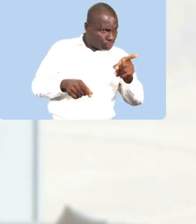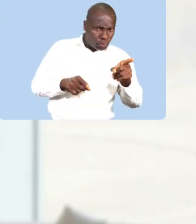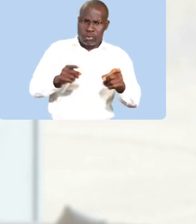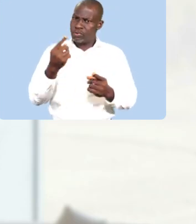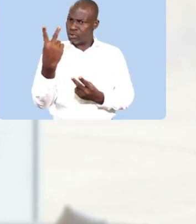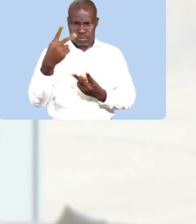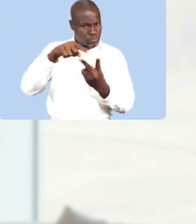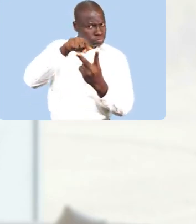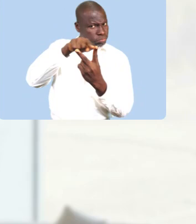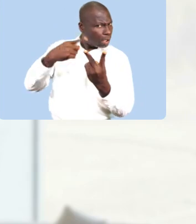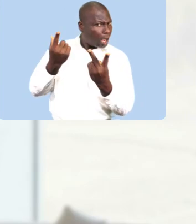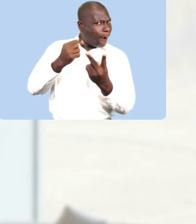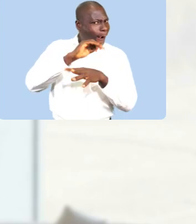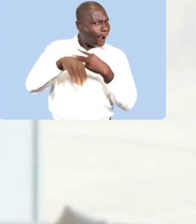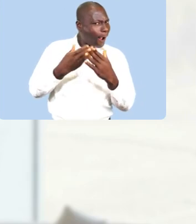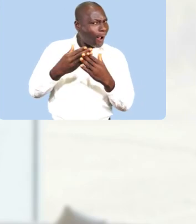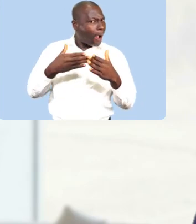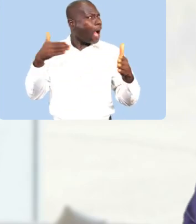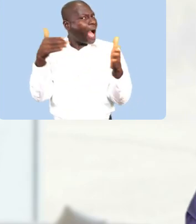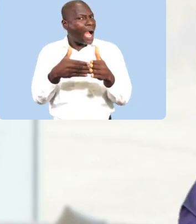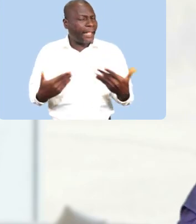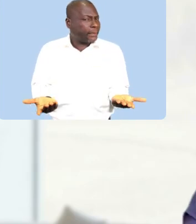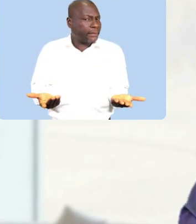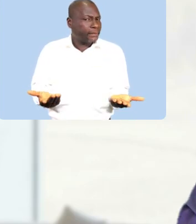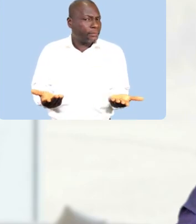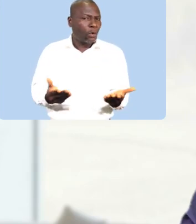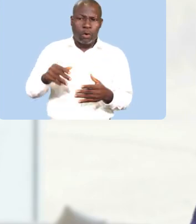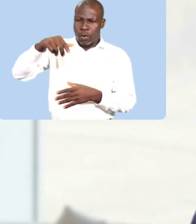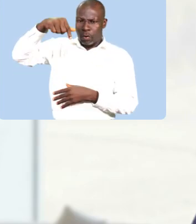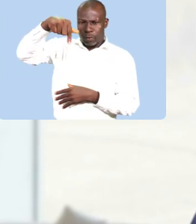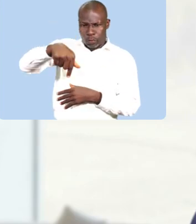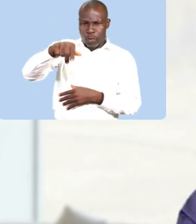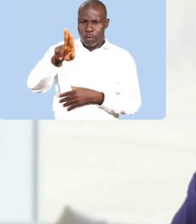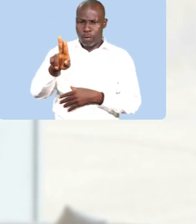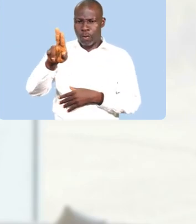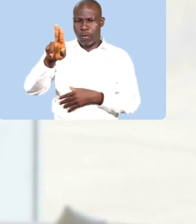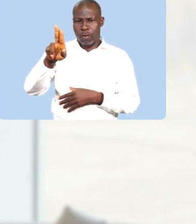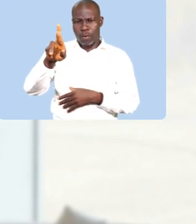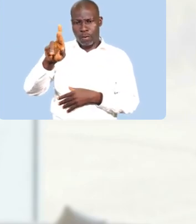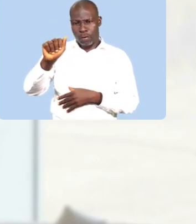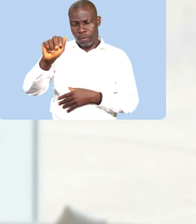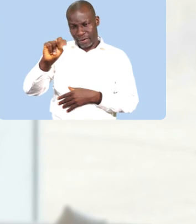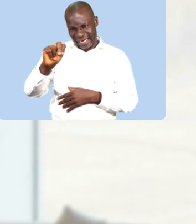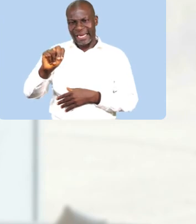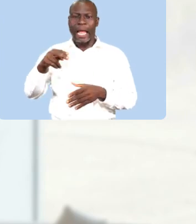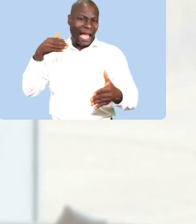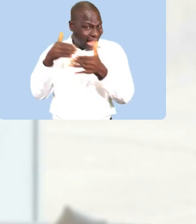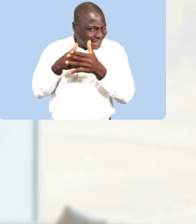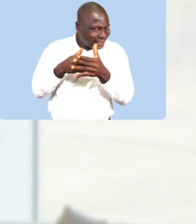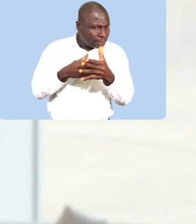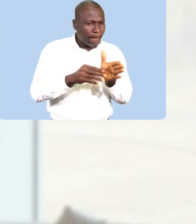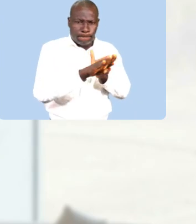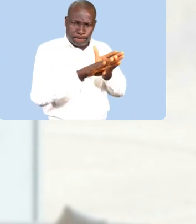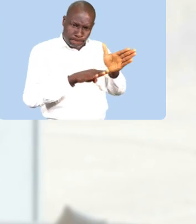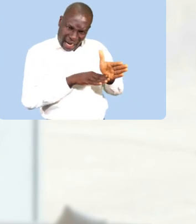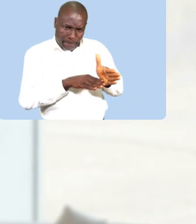you belong to the Quran. And you pass me tifri mo ho se even though mo wo sa ekuo